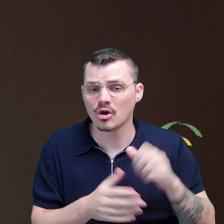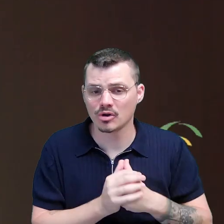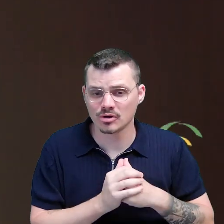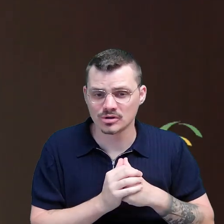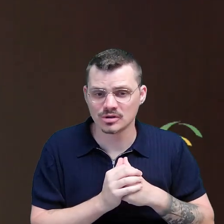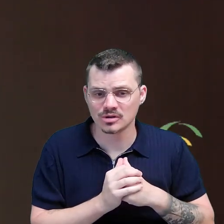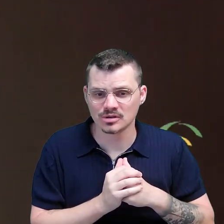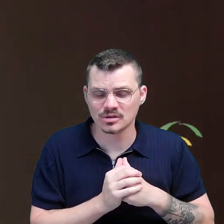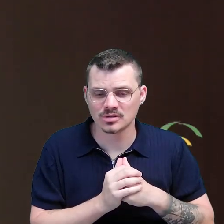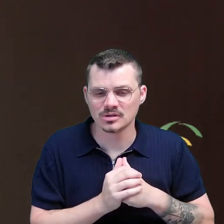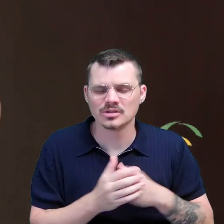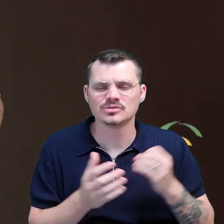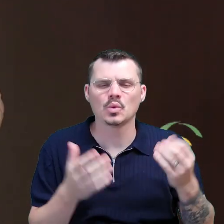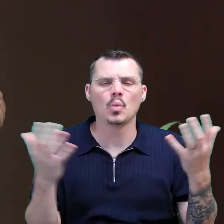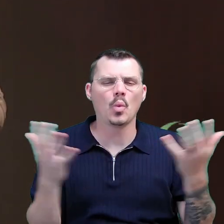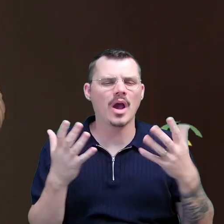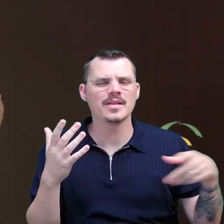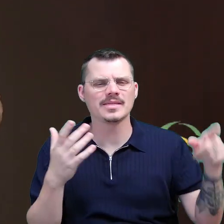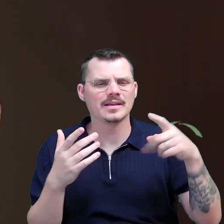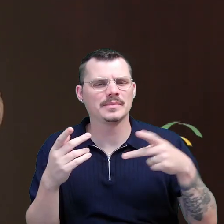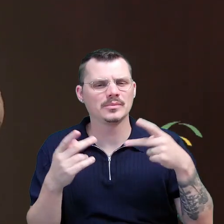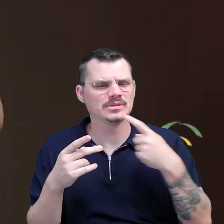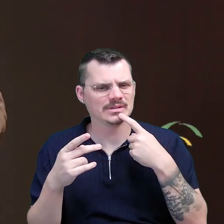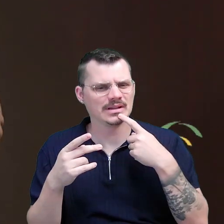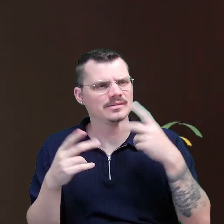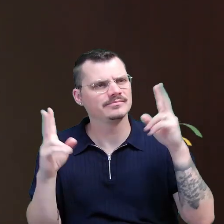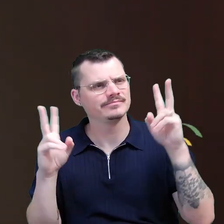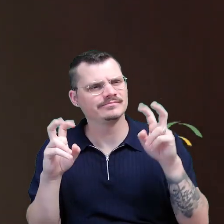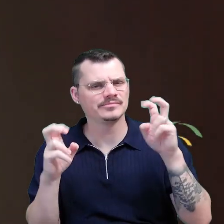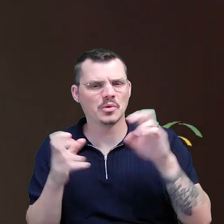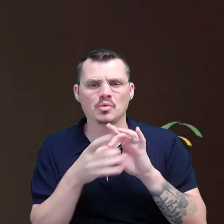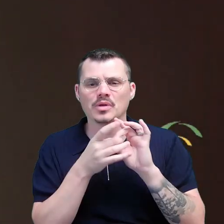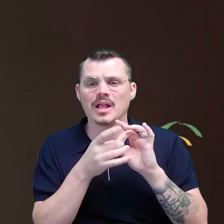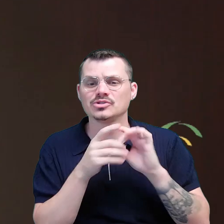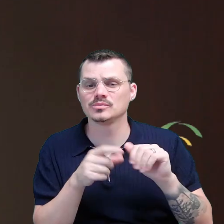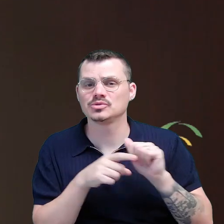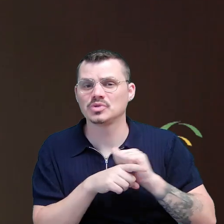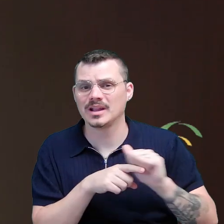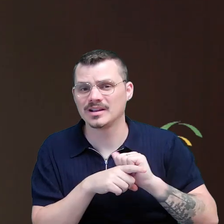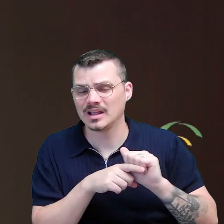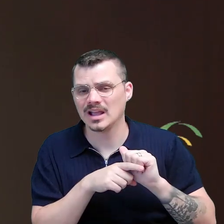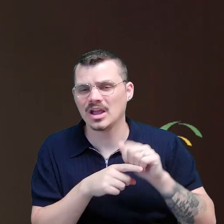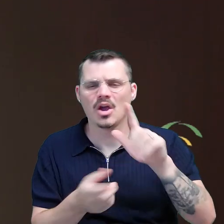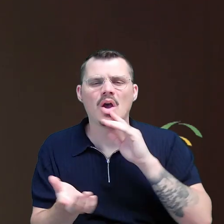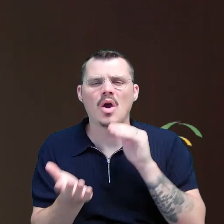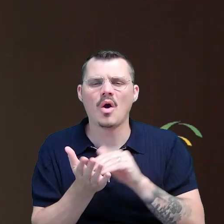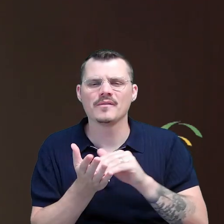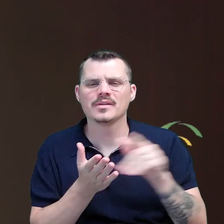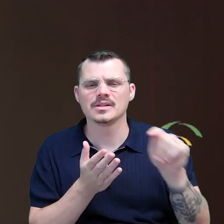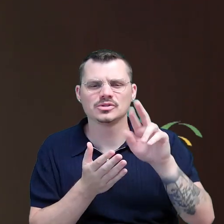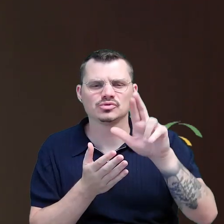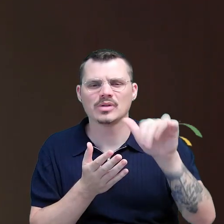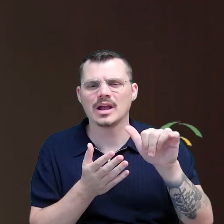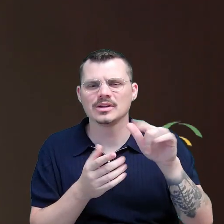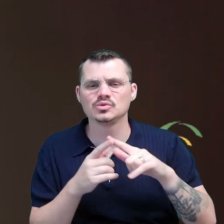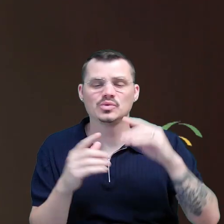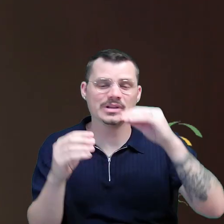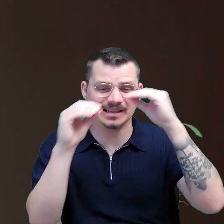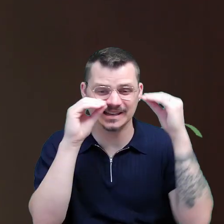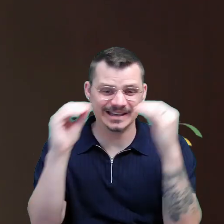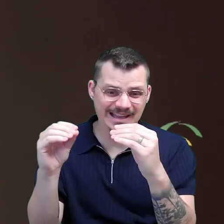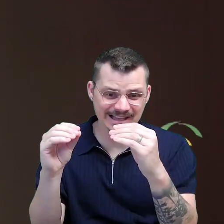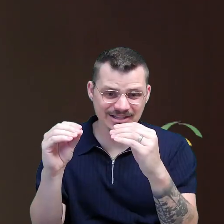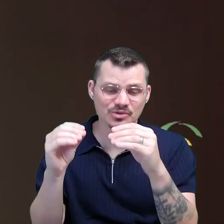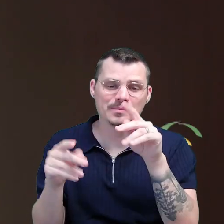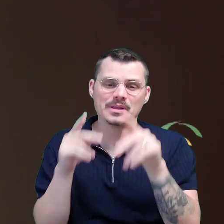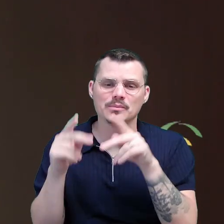And what passes for relationship training often tries to teach